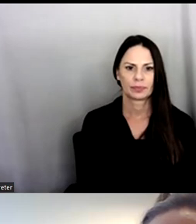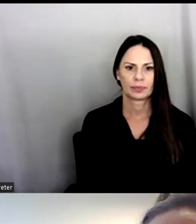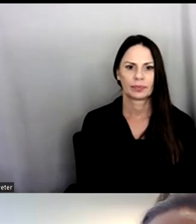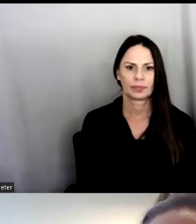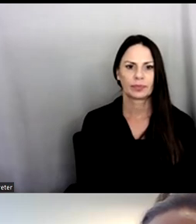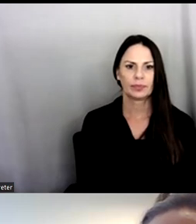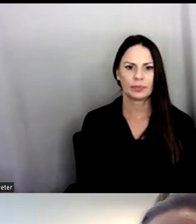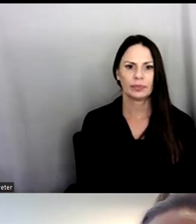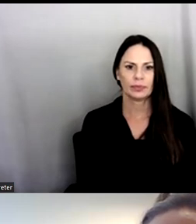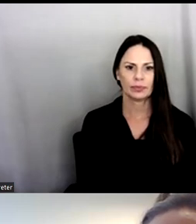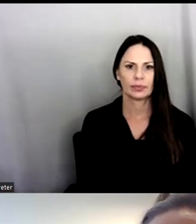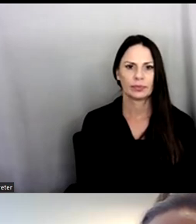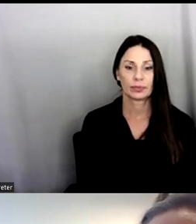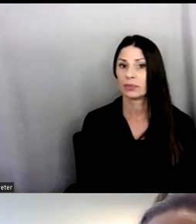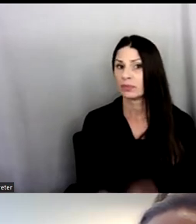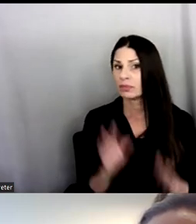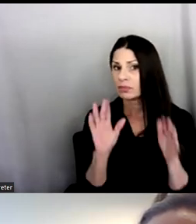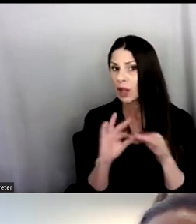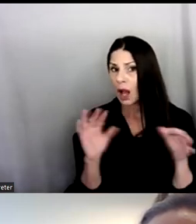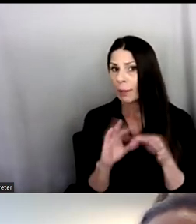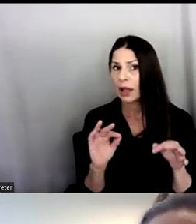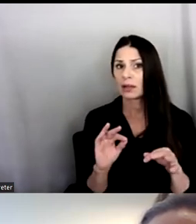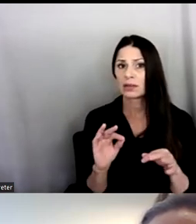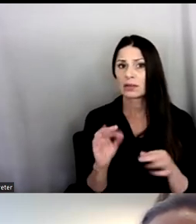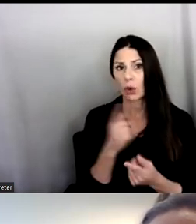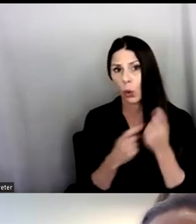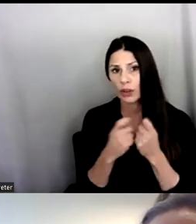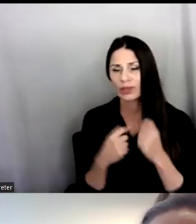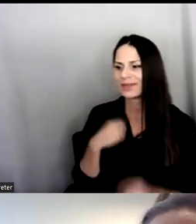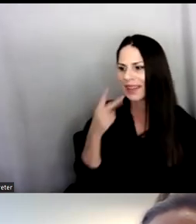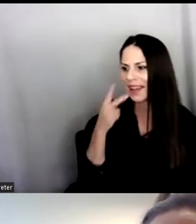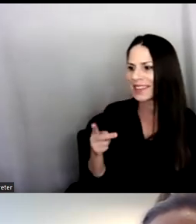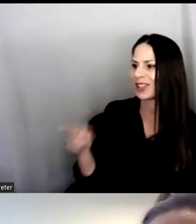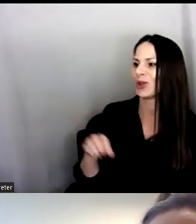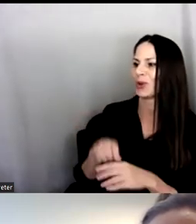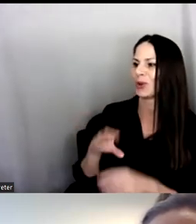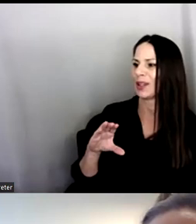Any other comments, questions? I see you in the chat, Caroline.